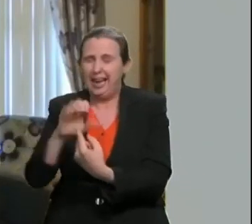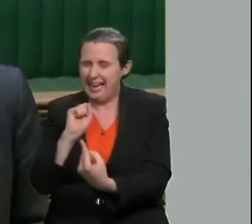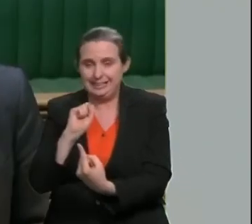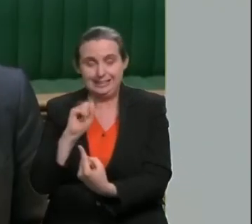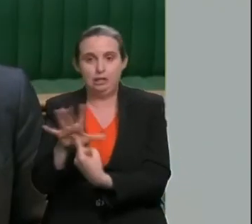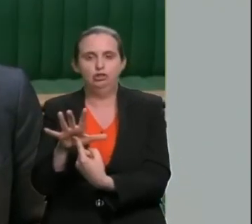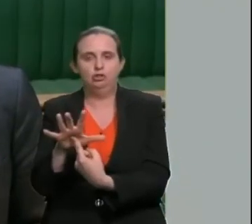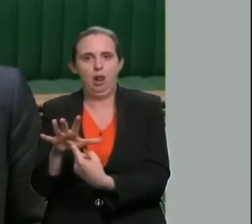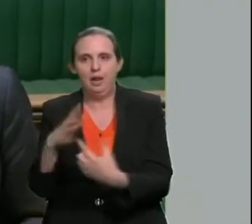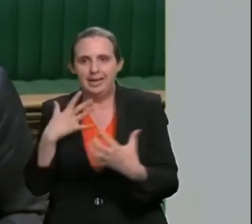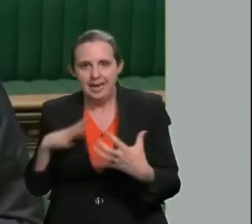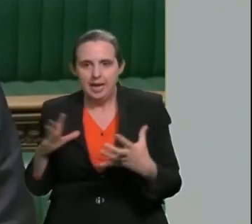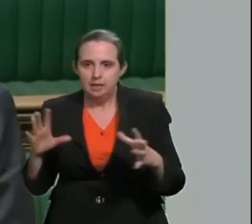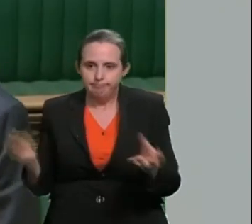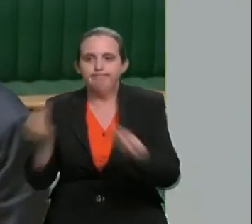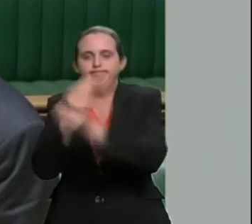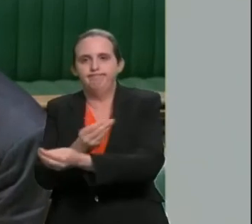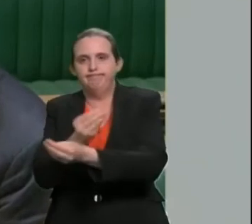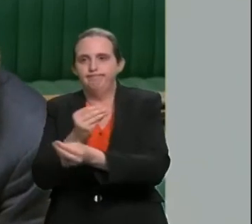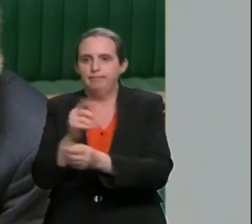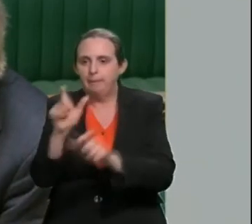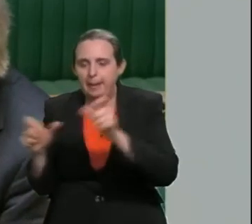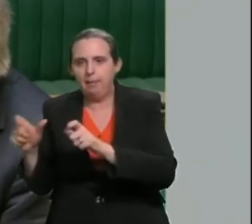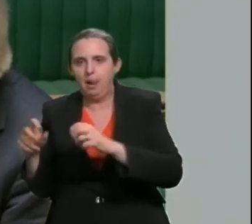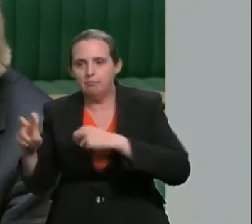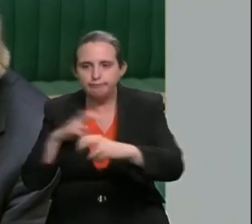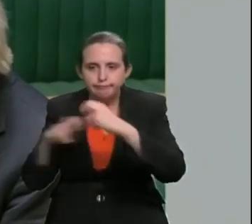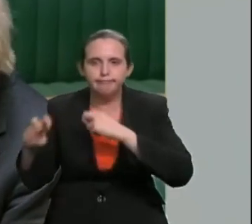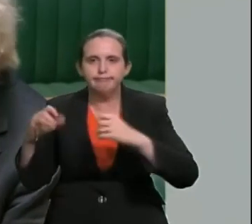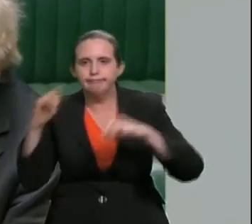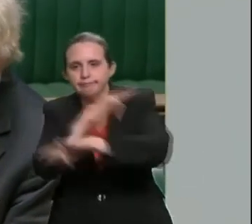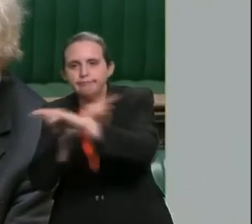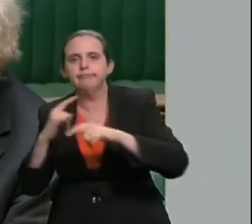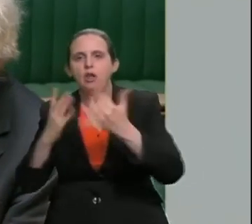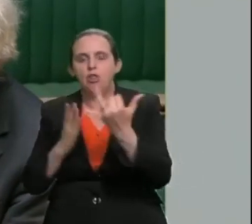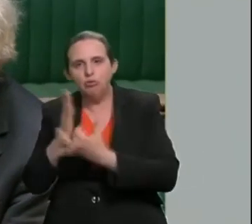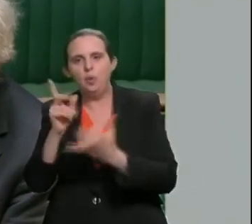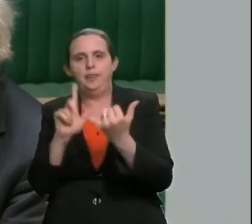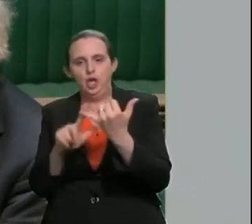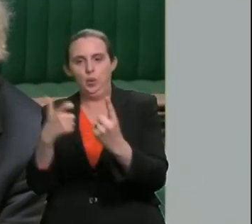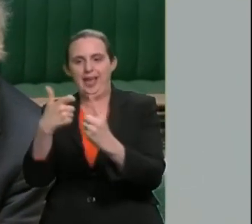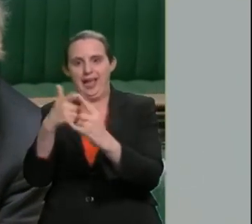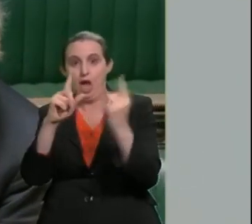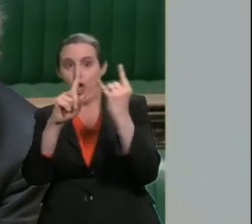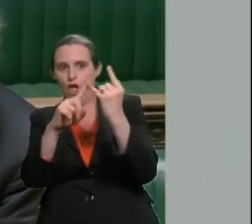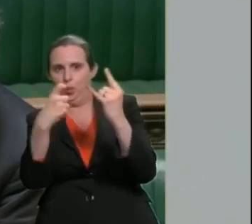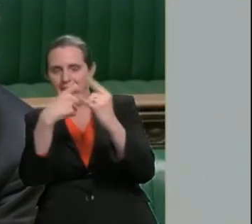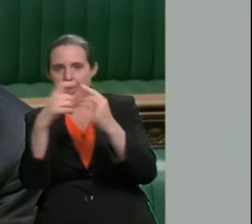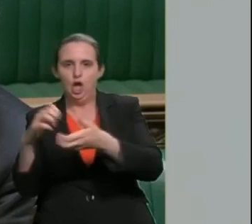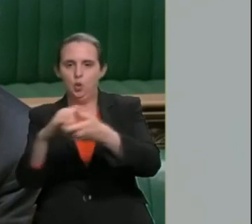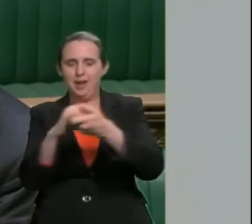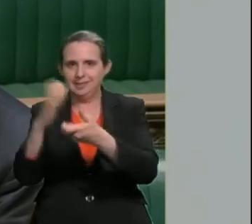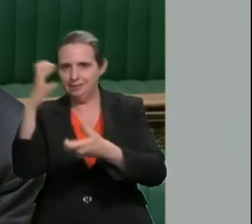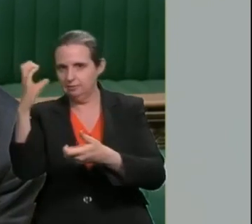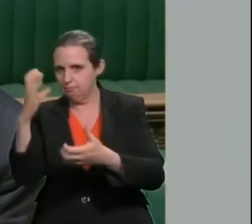be untrammelled free trade exchange of goods, people, services and capital through all parts of the UK, and we will